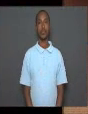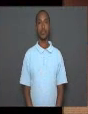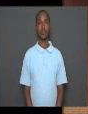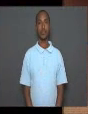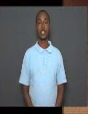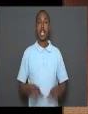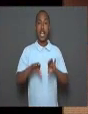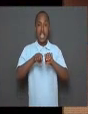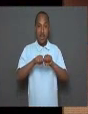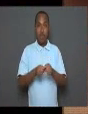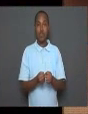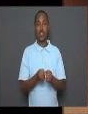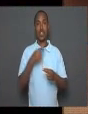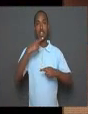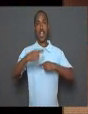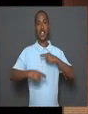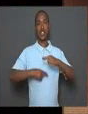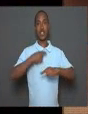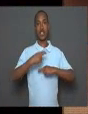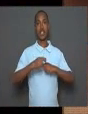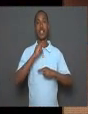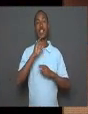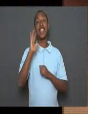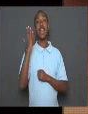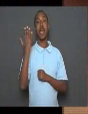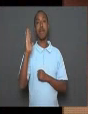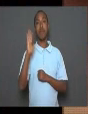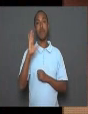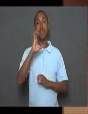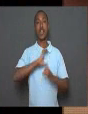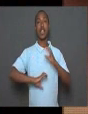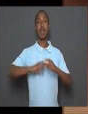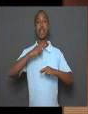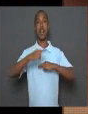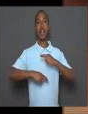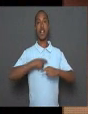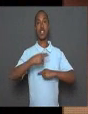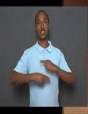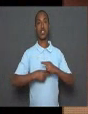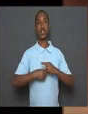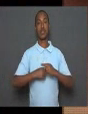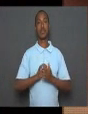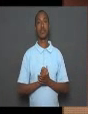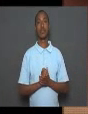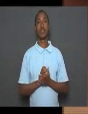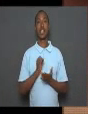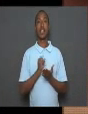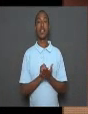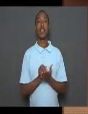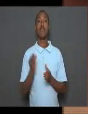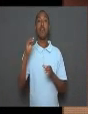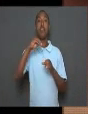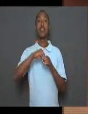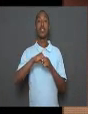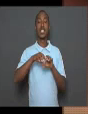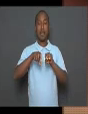A decomposition reaction is a type of chemical reaction. It involves